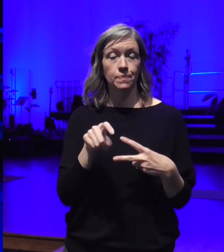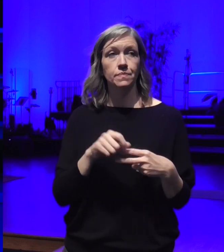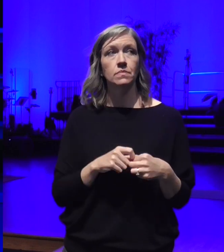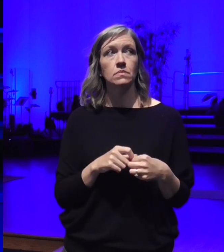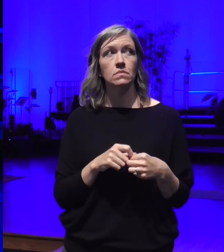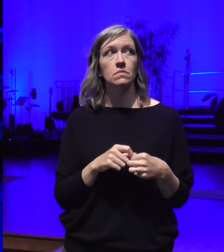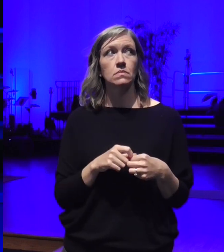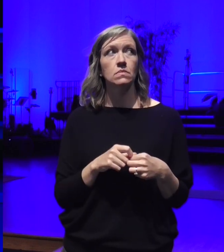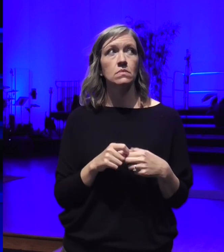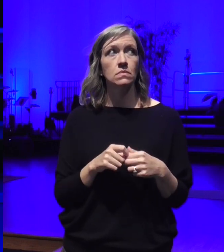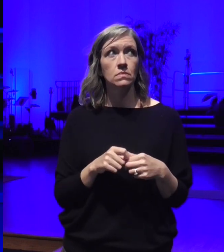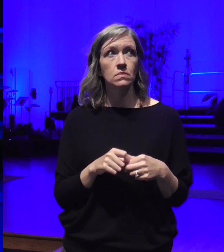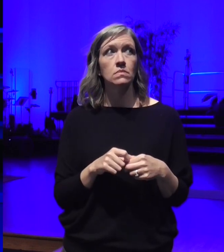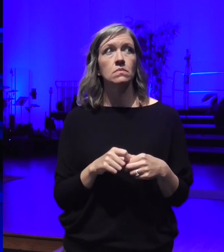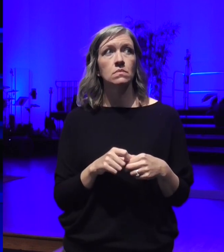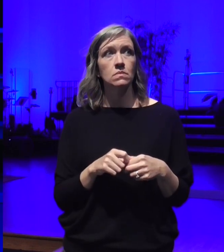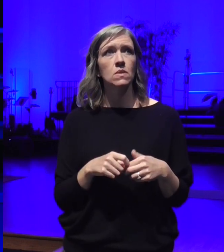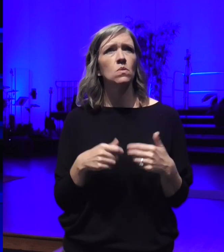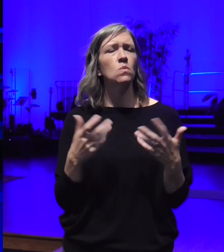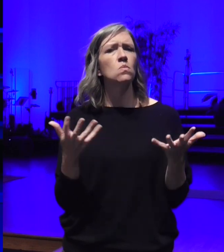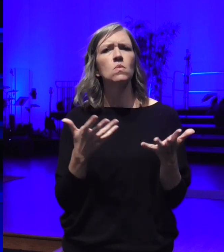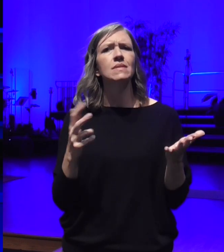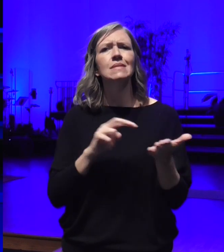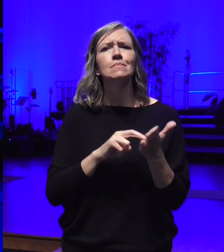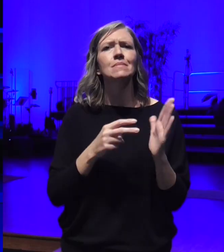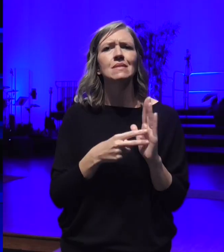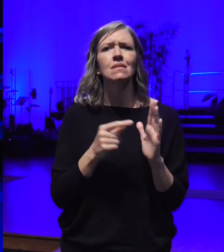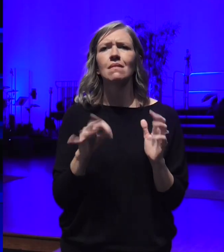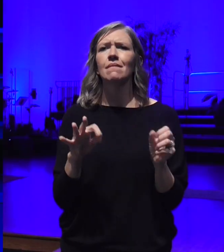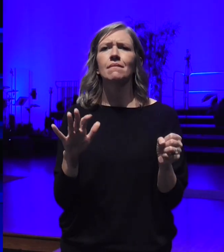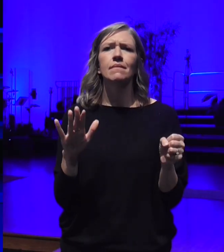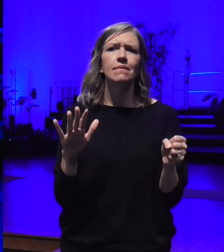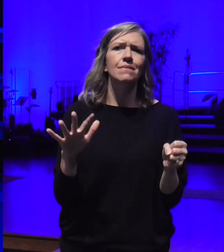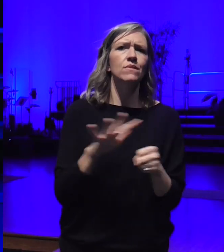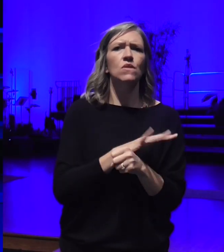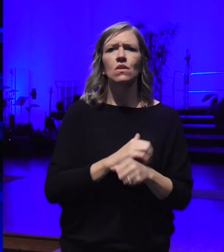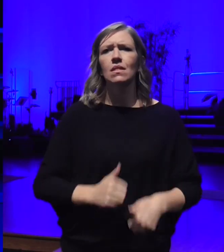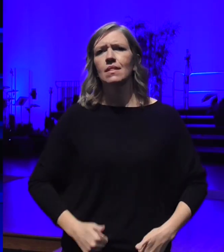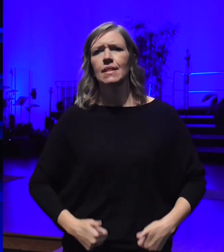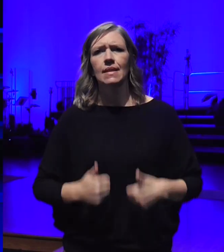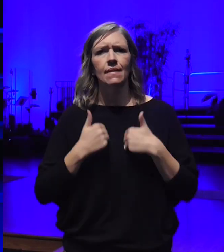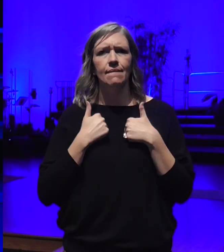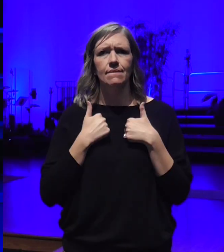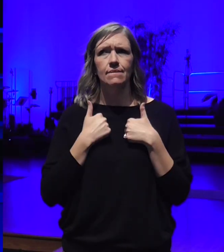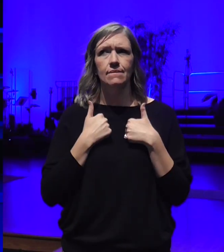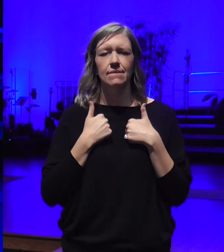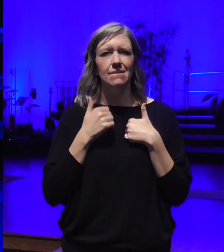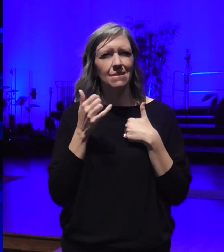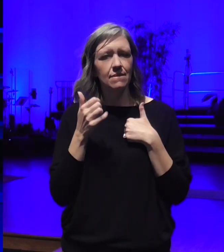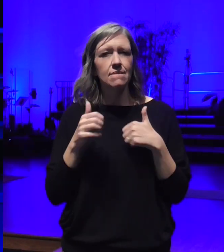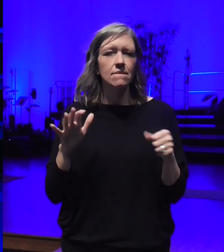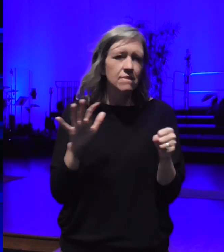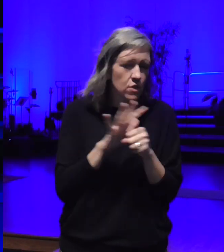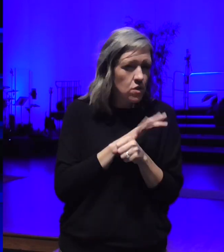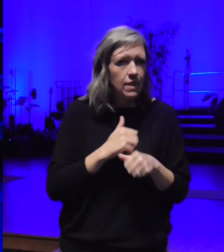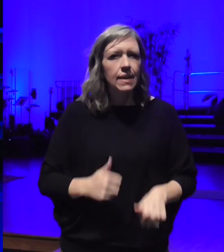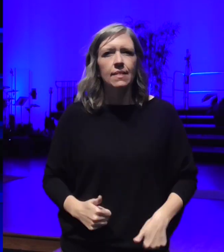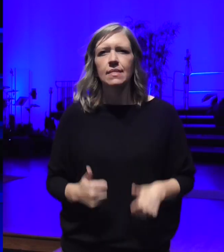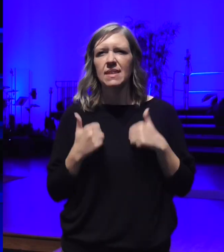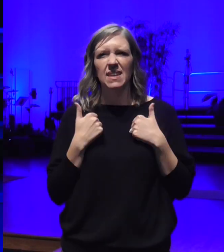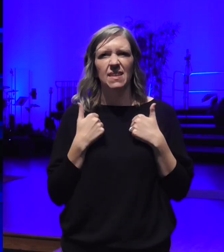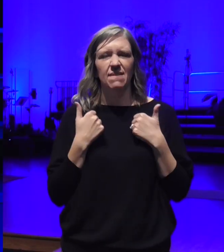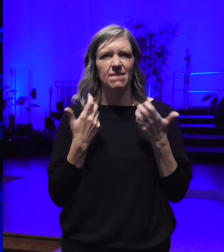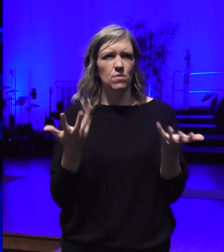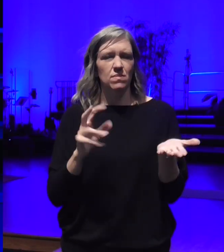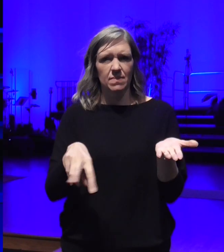is, what does it mean to fully live? What does it mean to fully live in